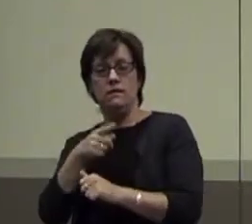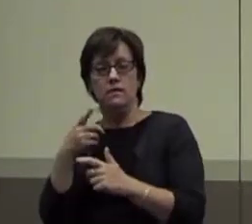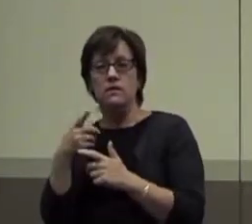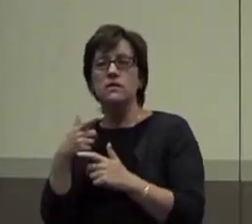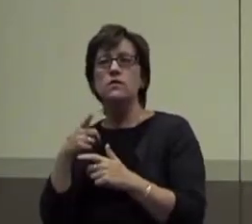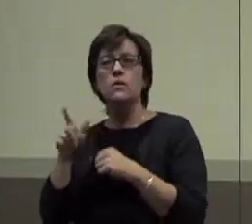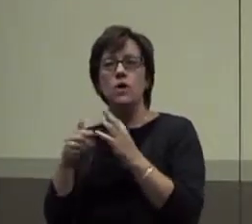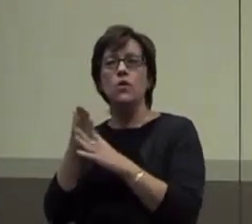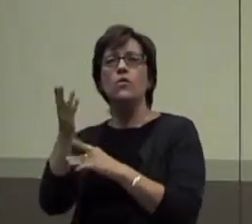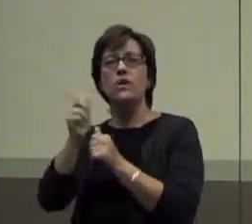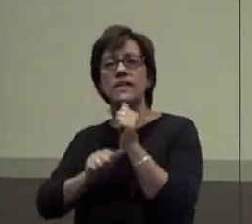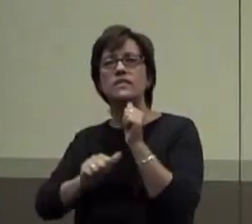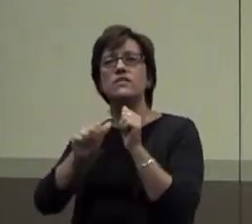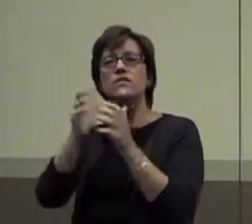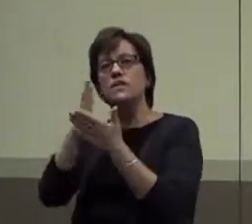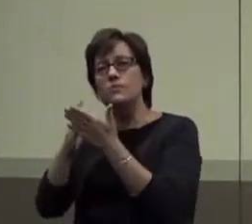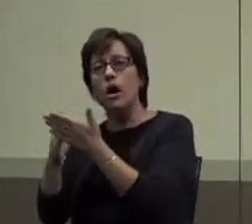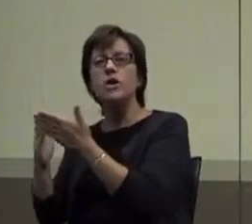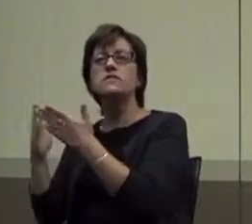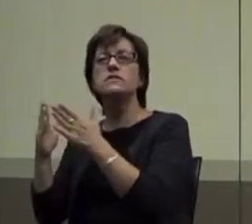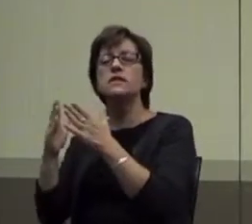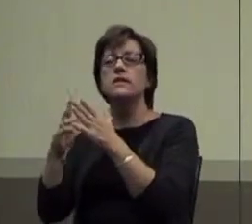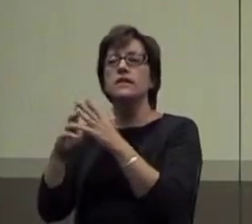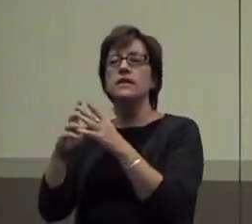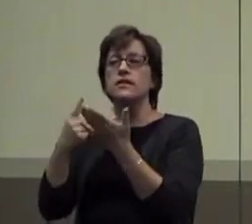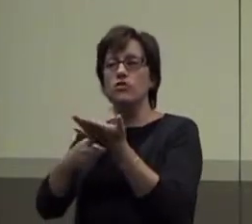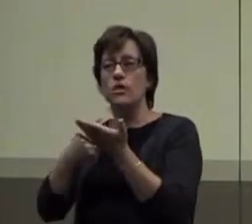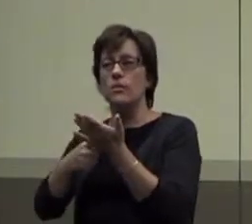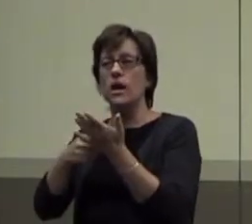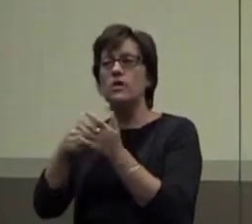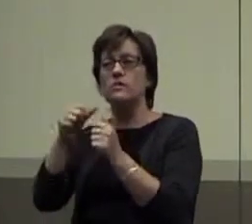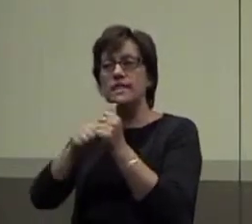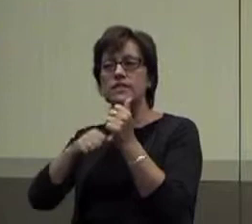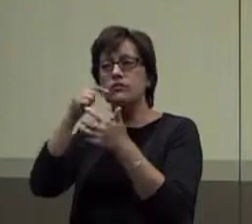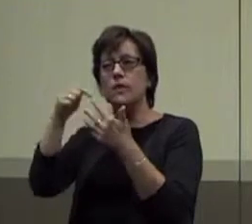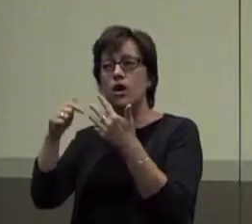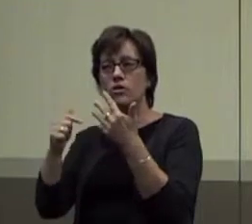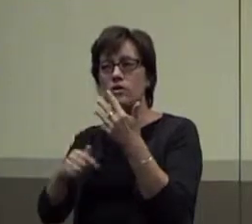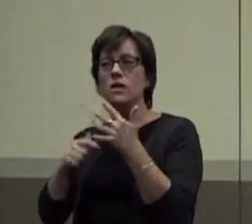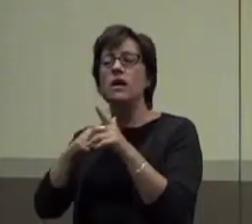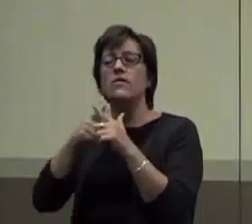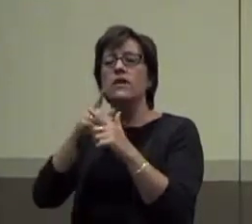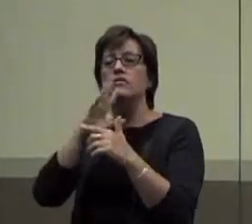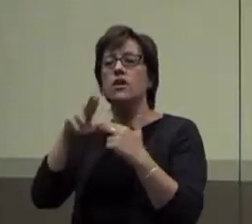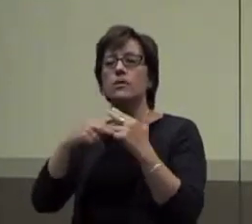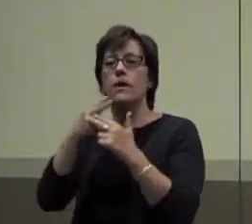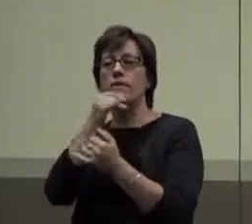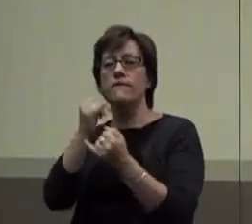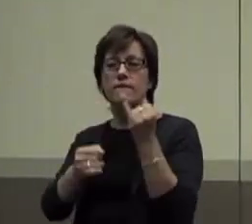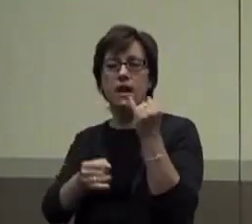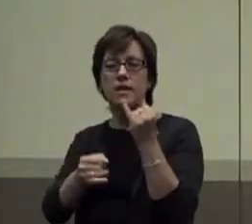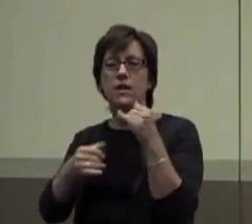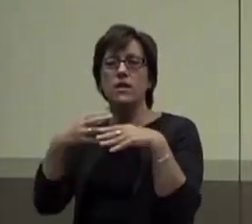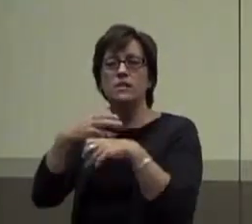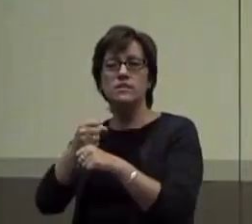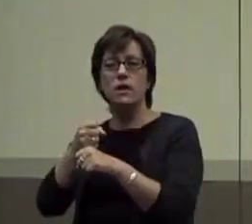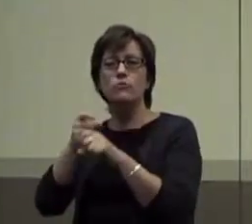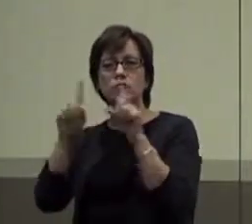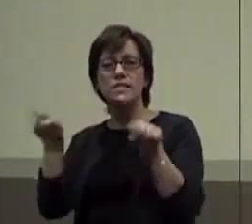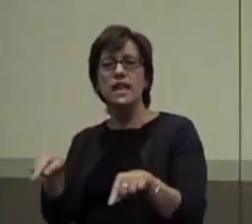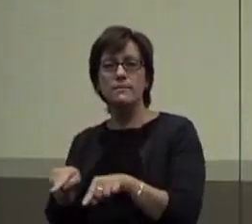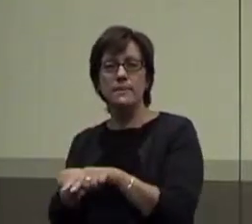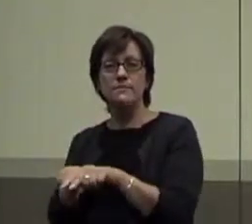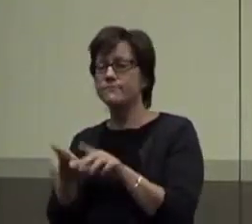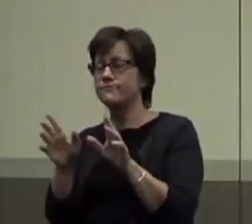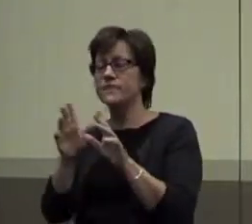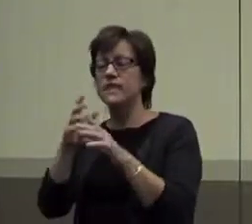these parts and kind of talk about those pieces, and then talk about the final summary statement.